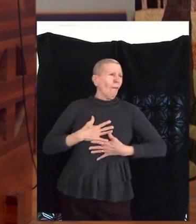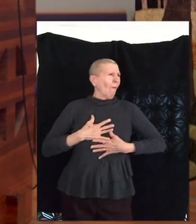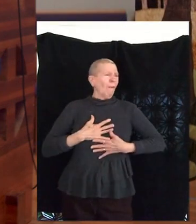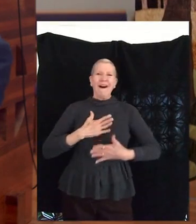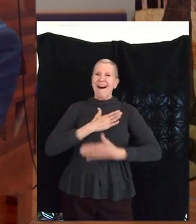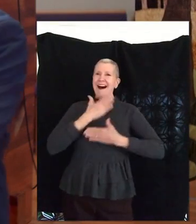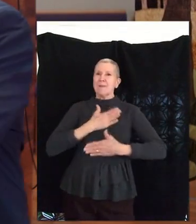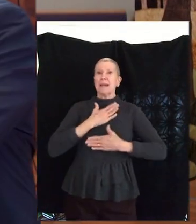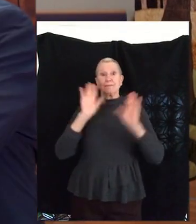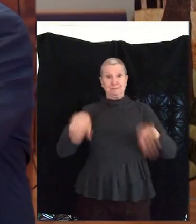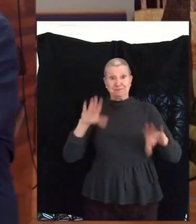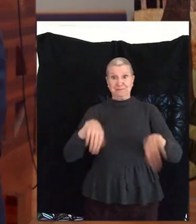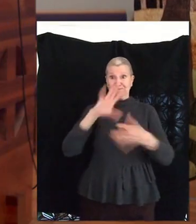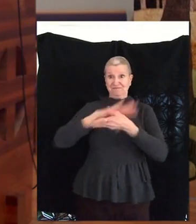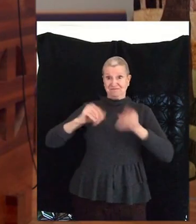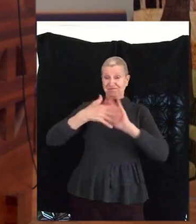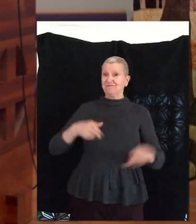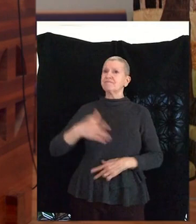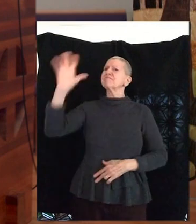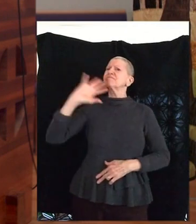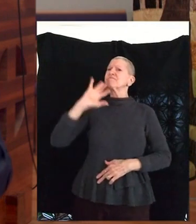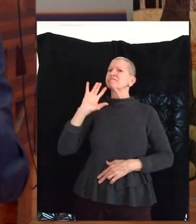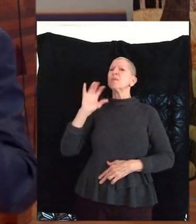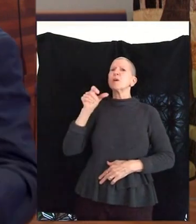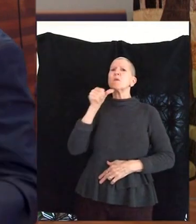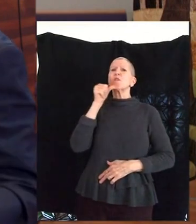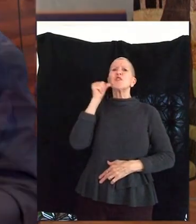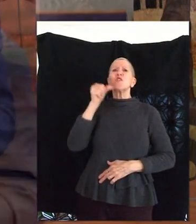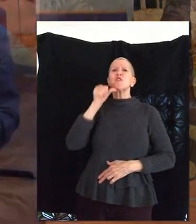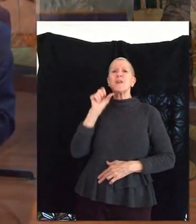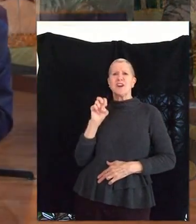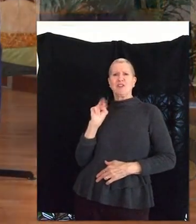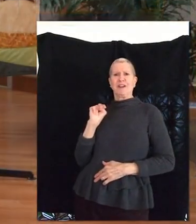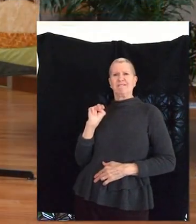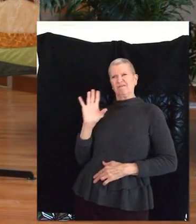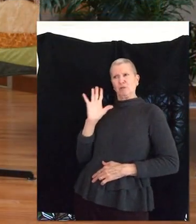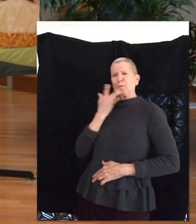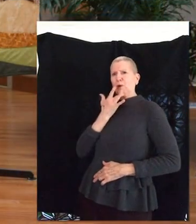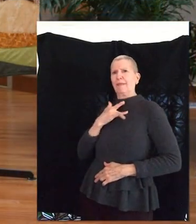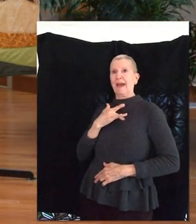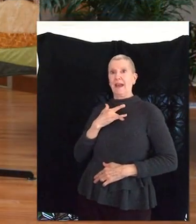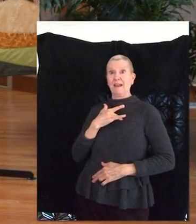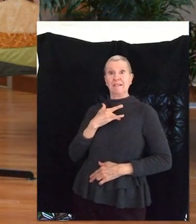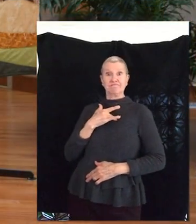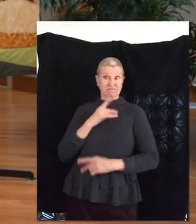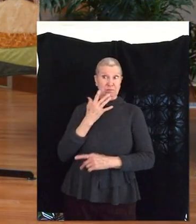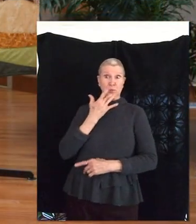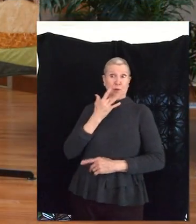me so happy. Well, once upon a time, Aaron had a birthday. And for Aaron's